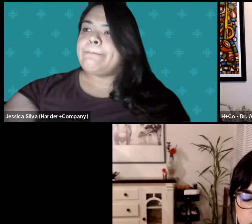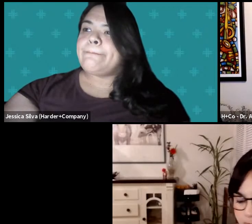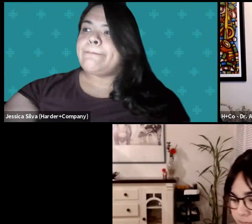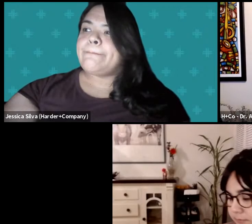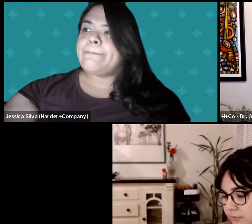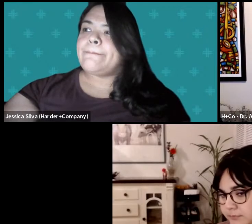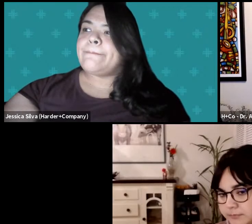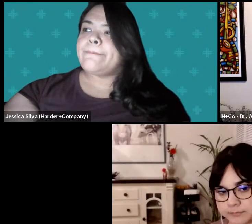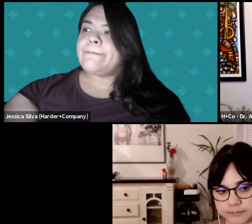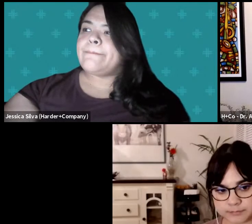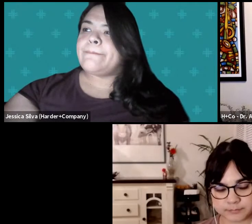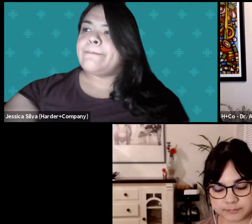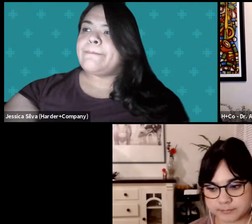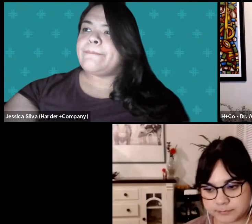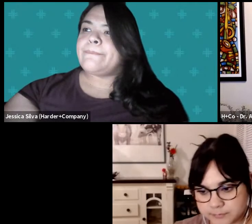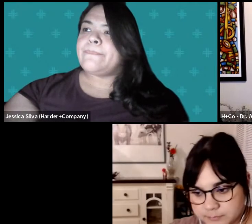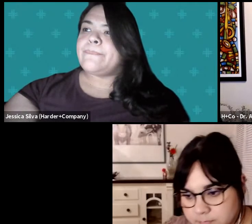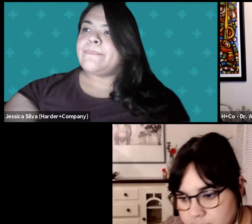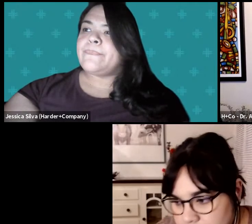Thank you.